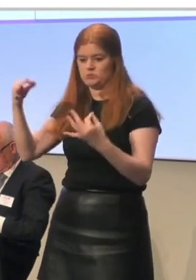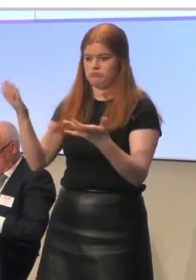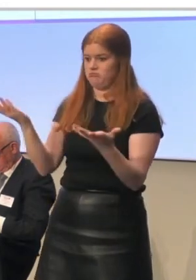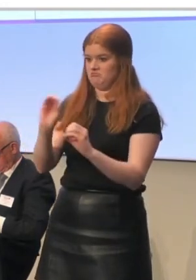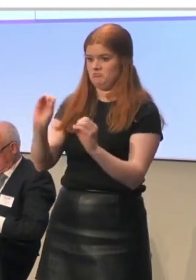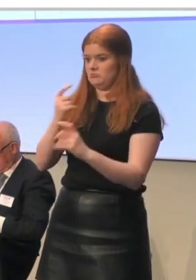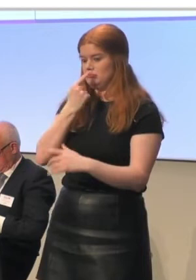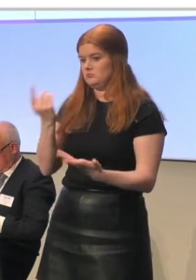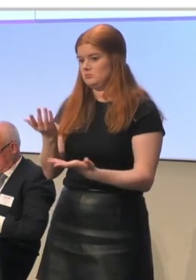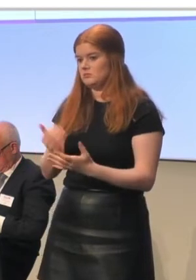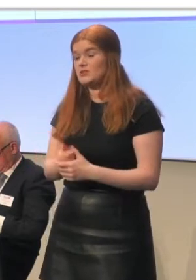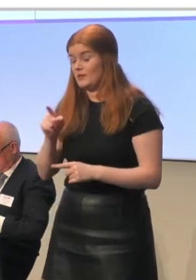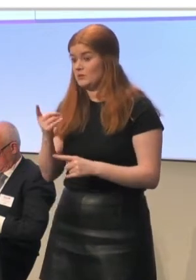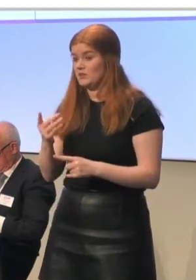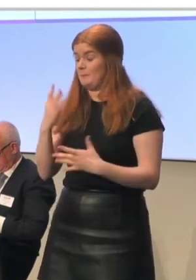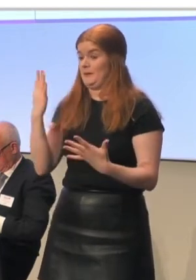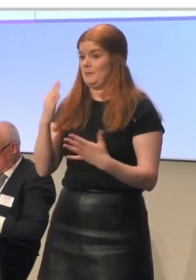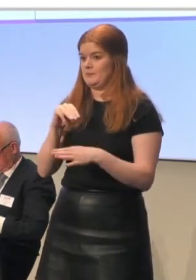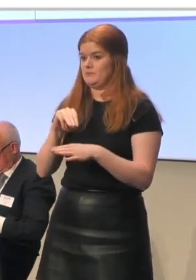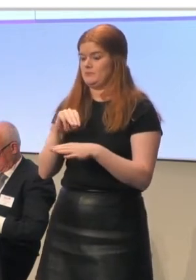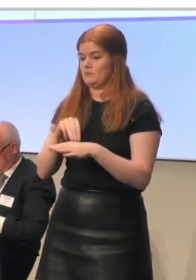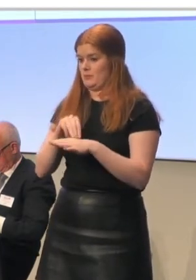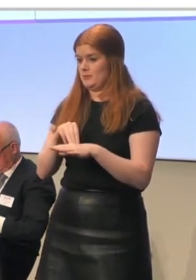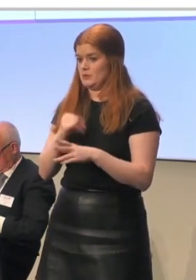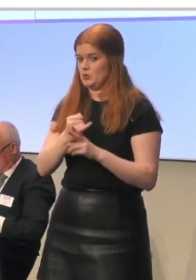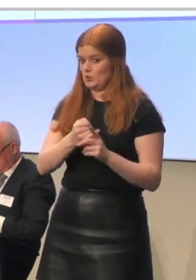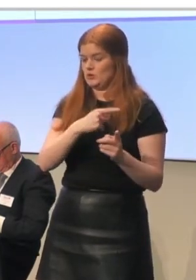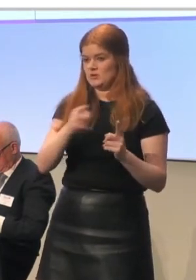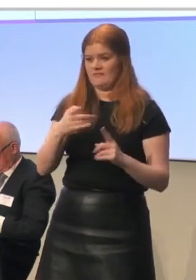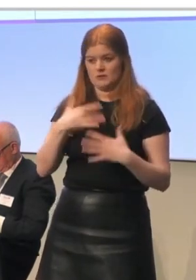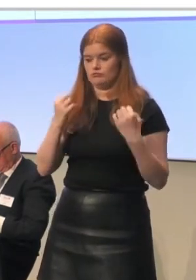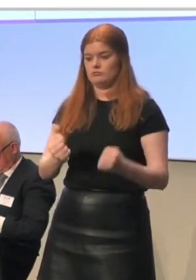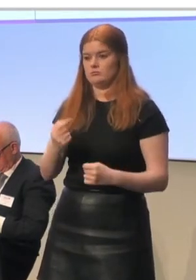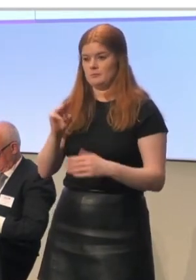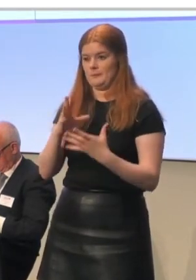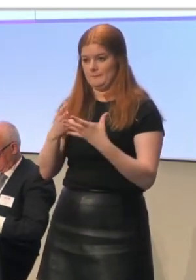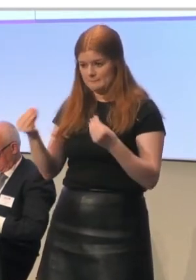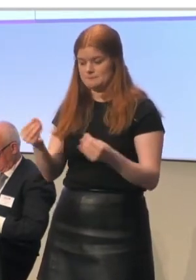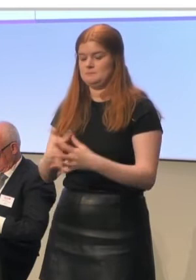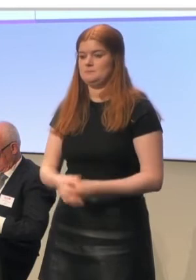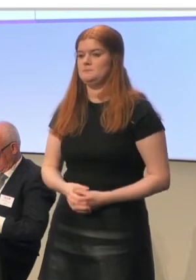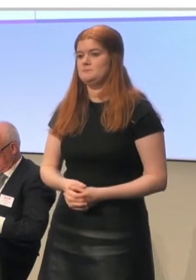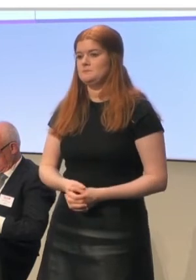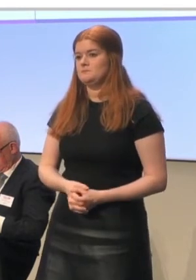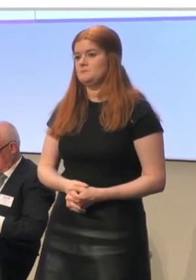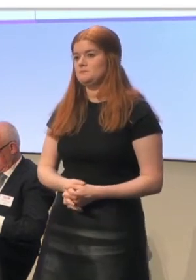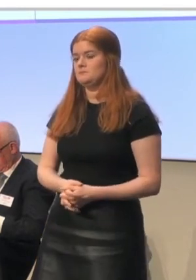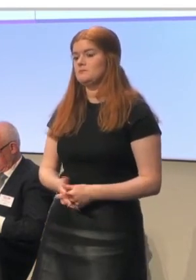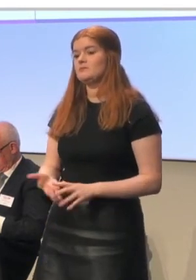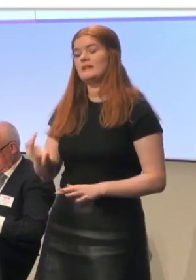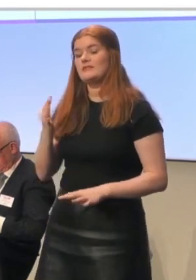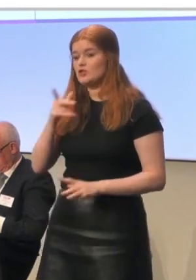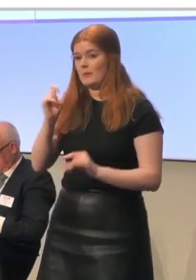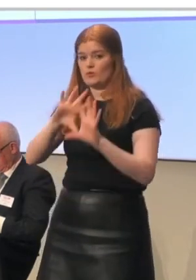basically. So that was a really critical issue and something that schools felt quite strongly about. In terms of the whole area of junior